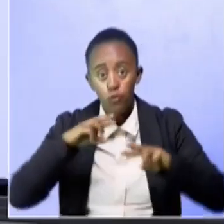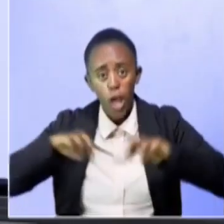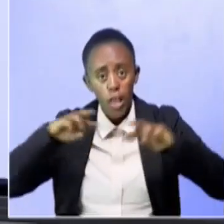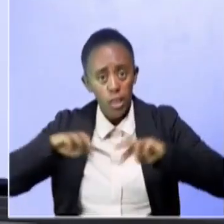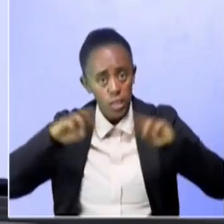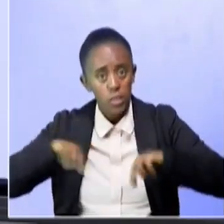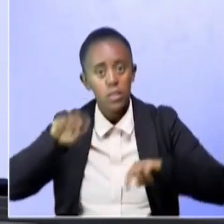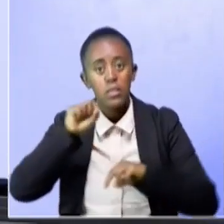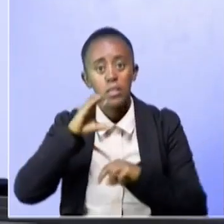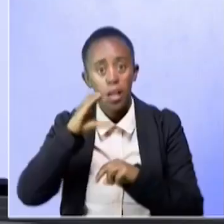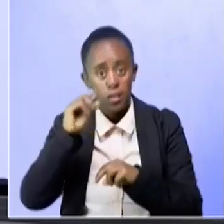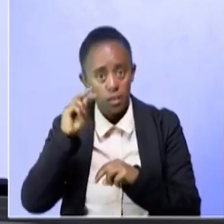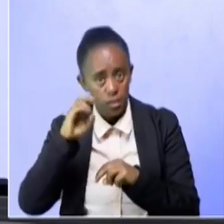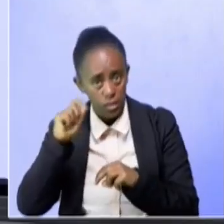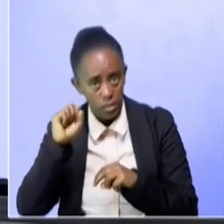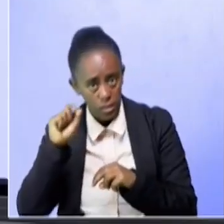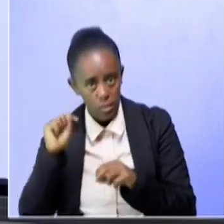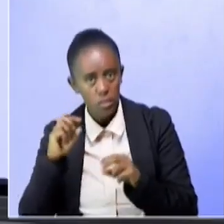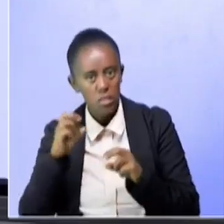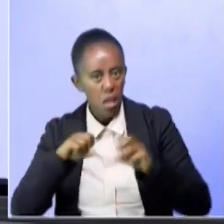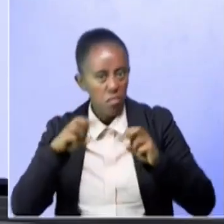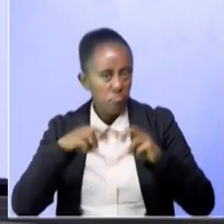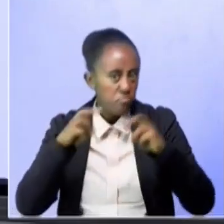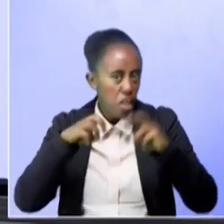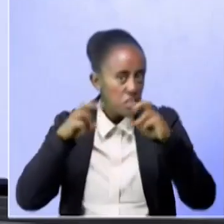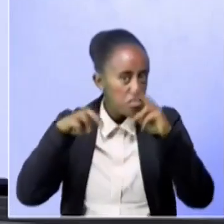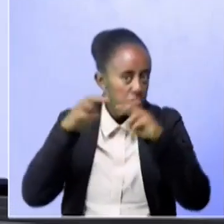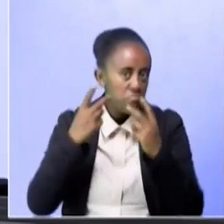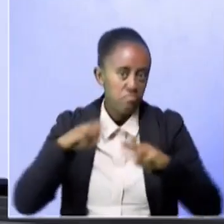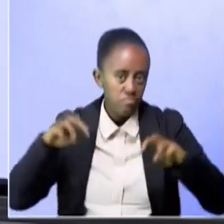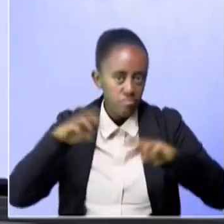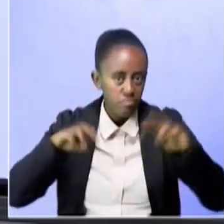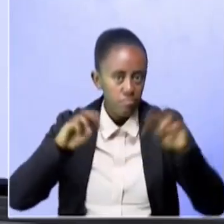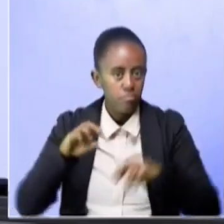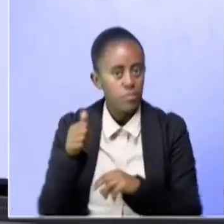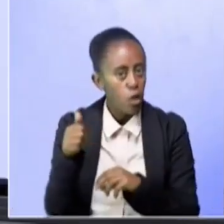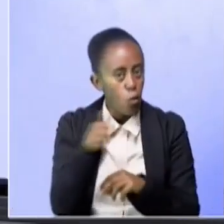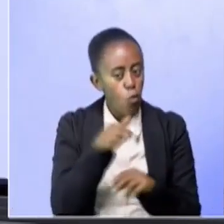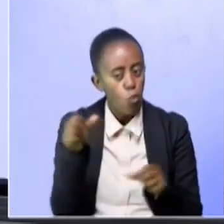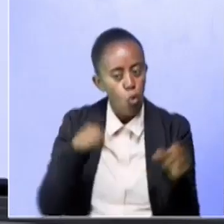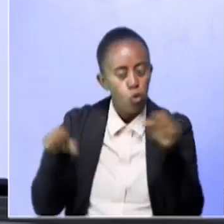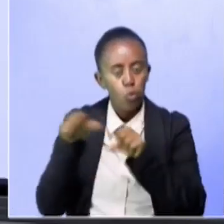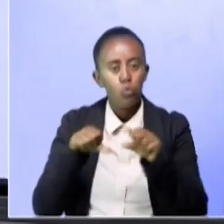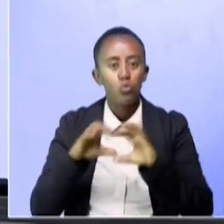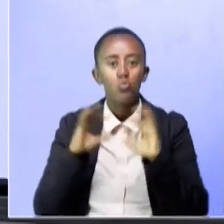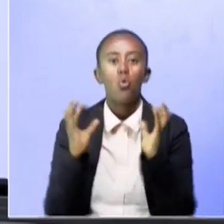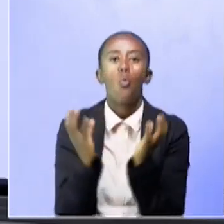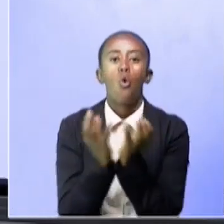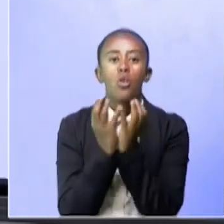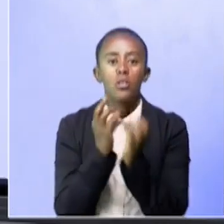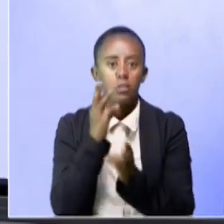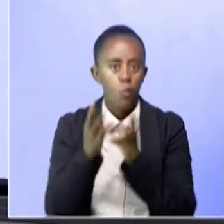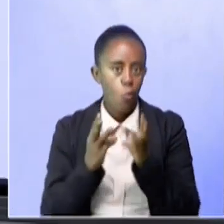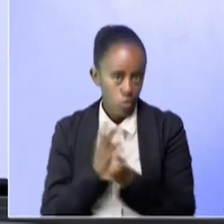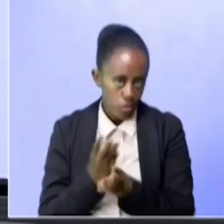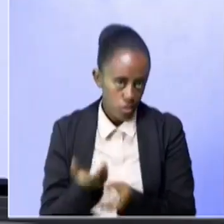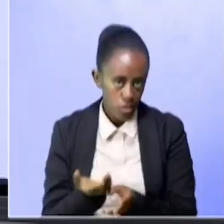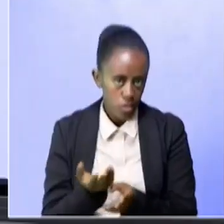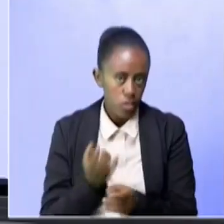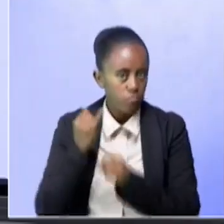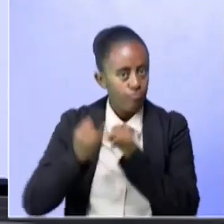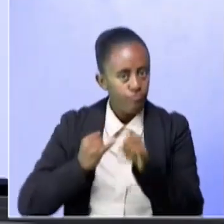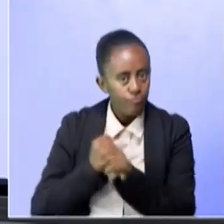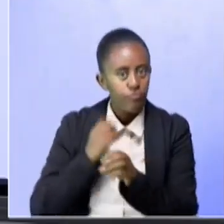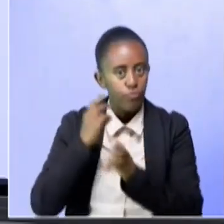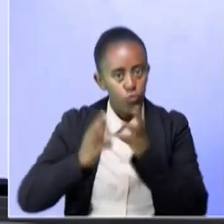to this profession are also their own contribution to the world in order to make the world to